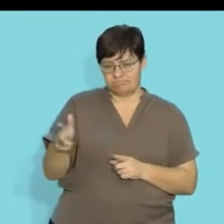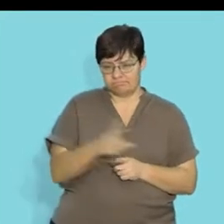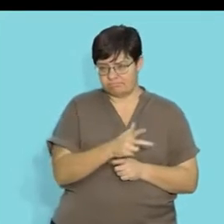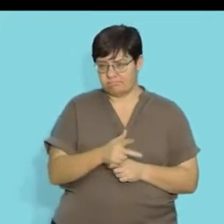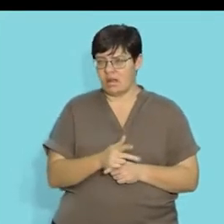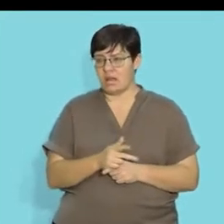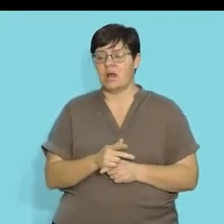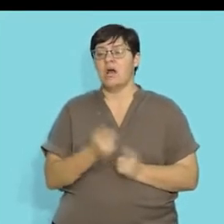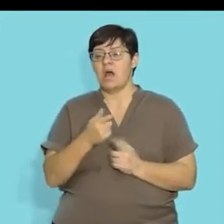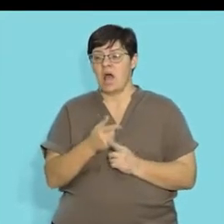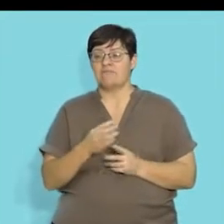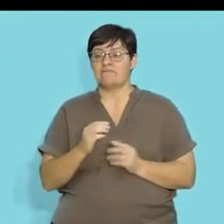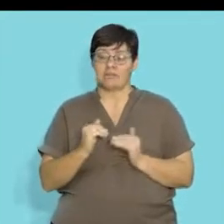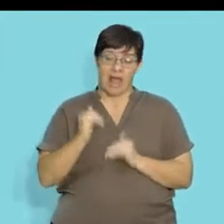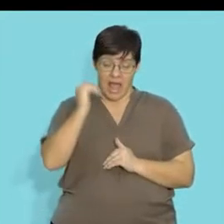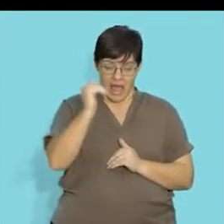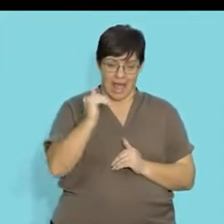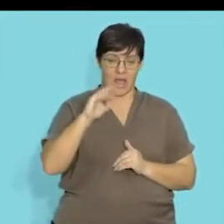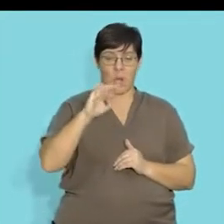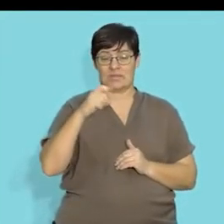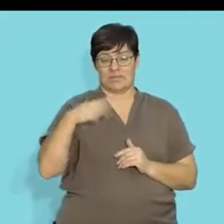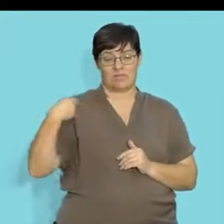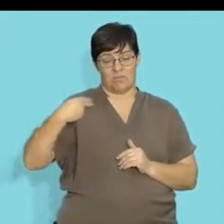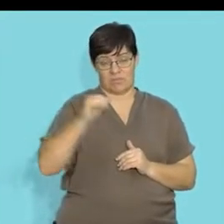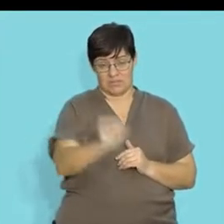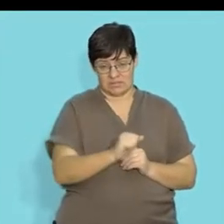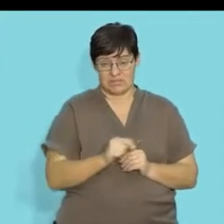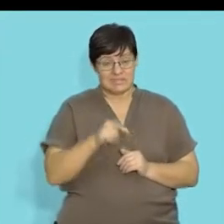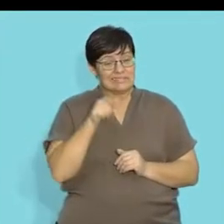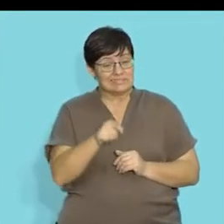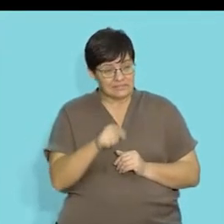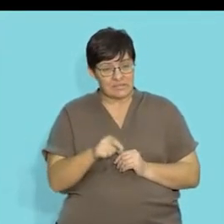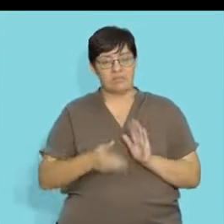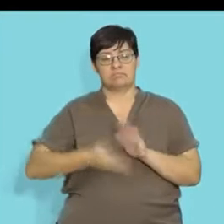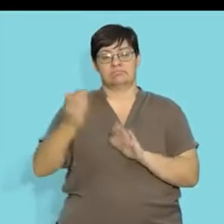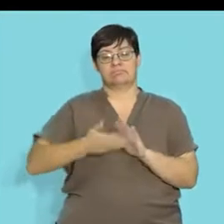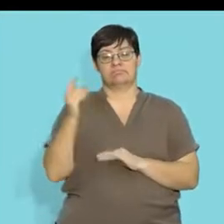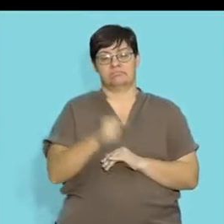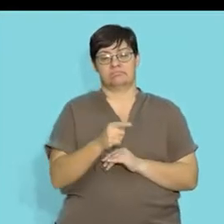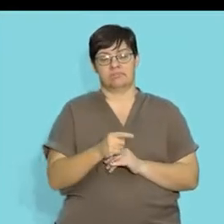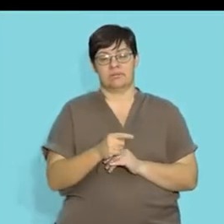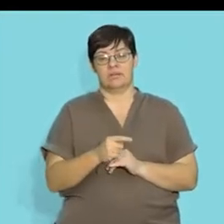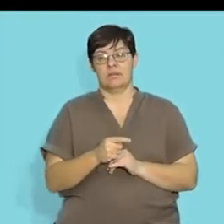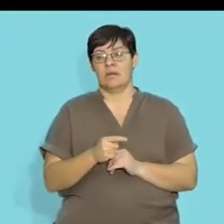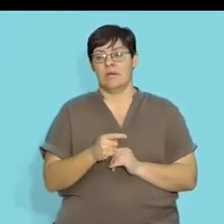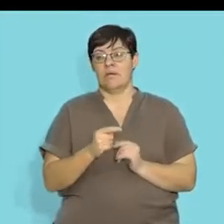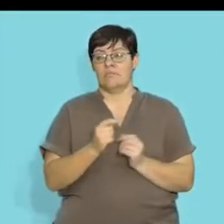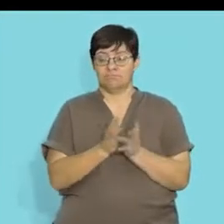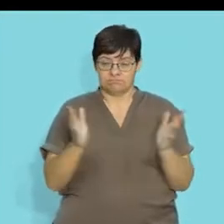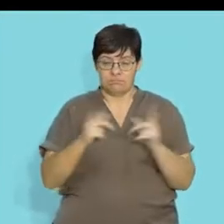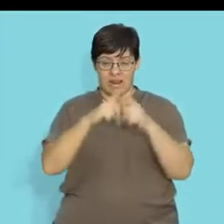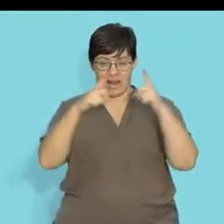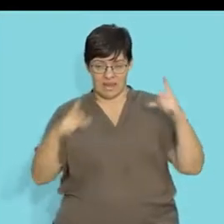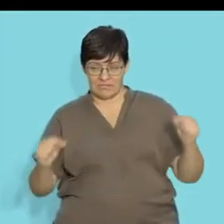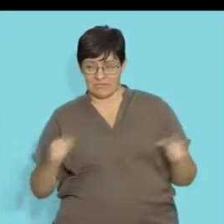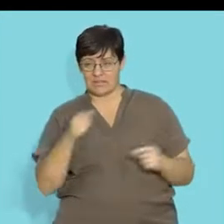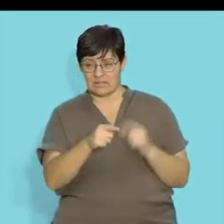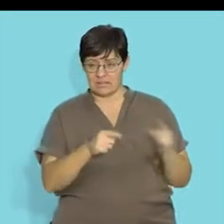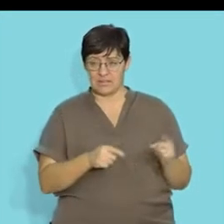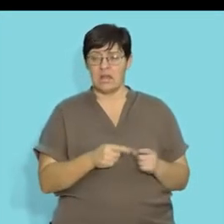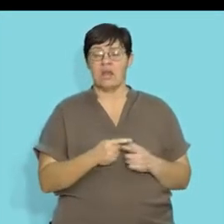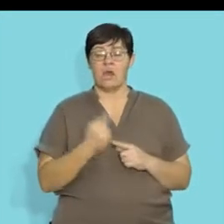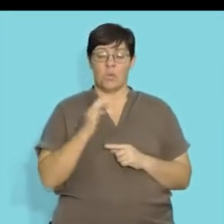killers, contain a high concentration of auxins. And amazingly, these auxins will accelerate the metabolism of these